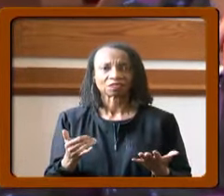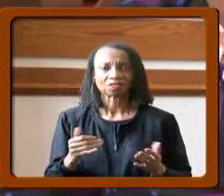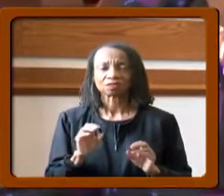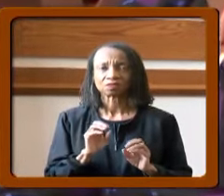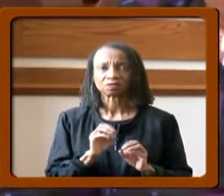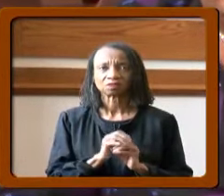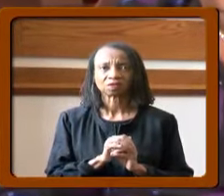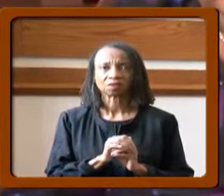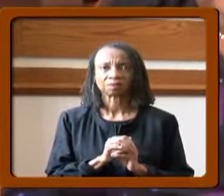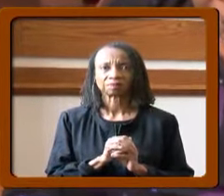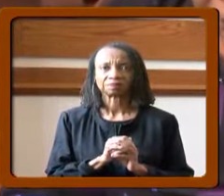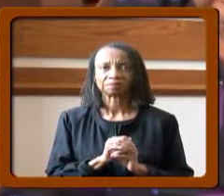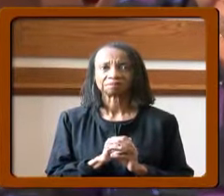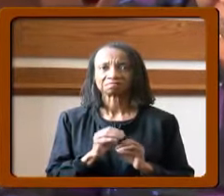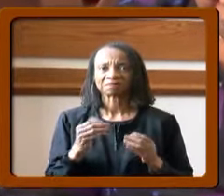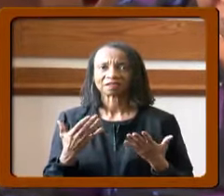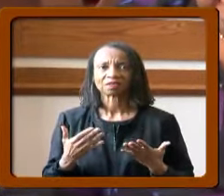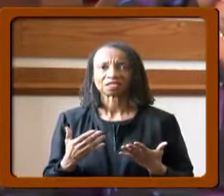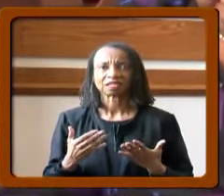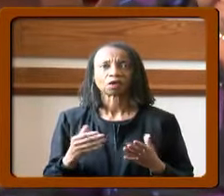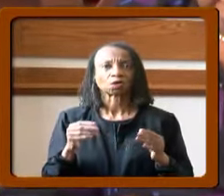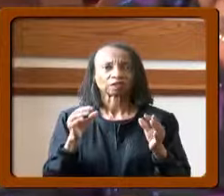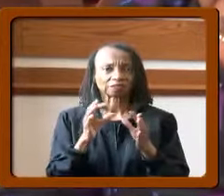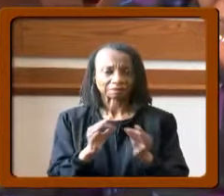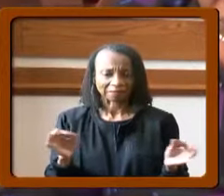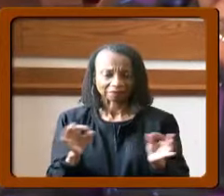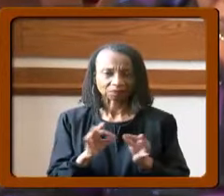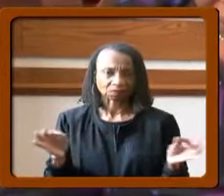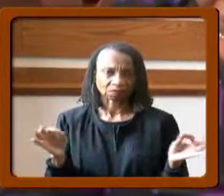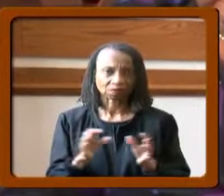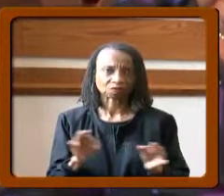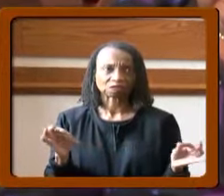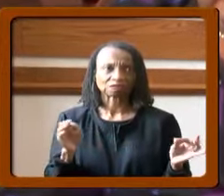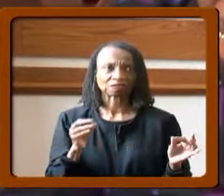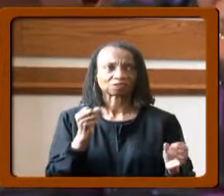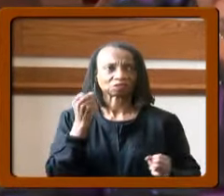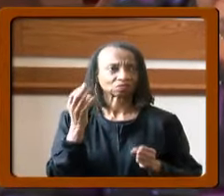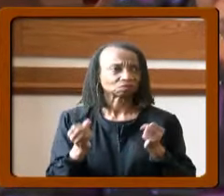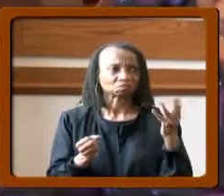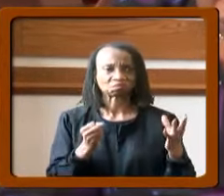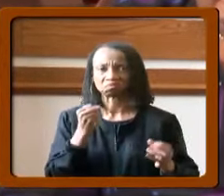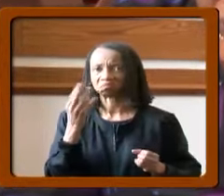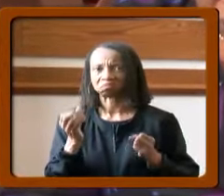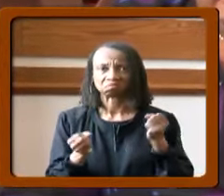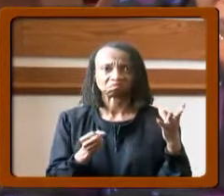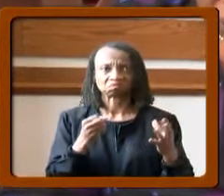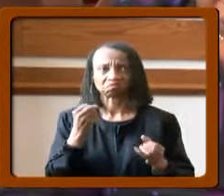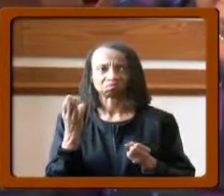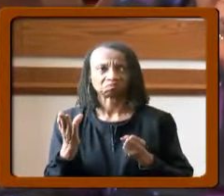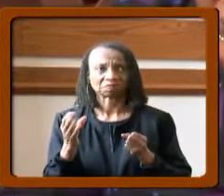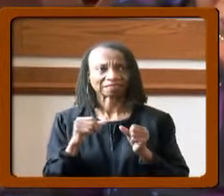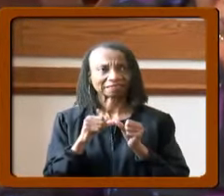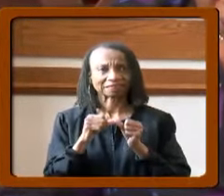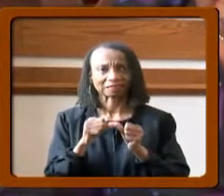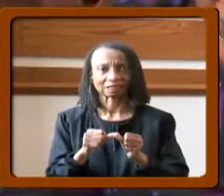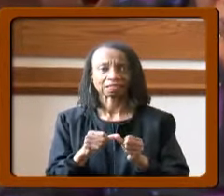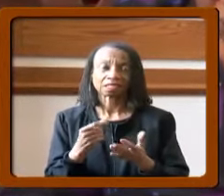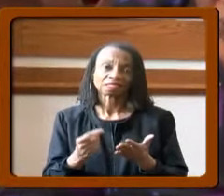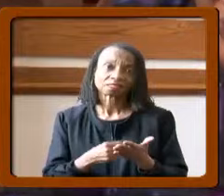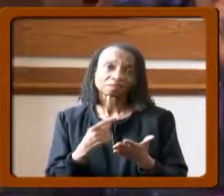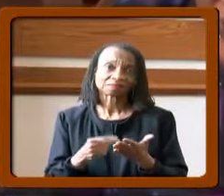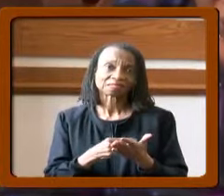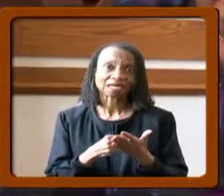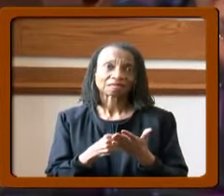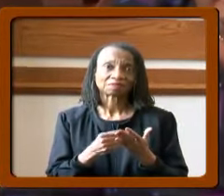no shortage of words. Words, words, words. Sometimes